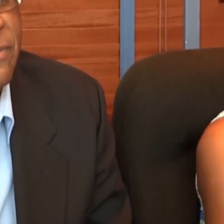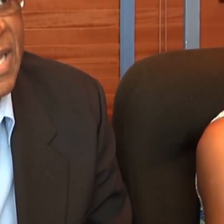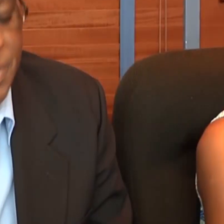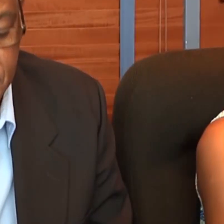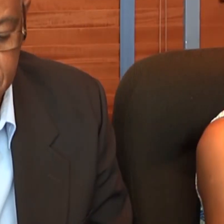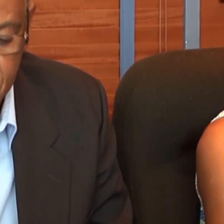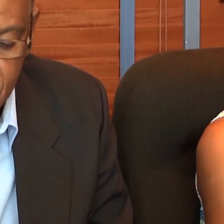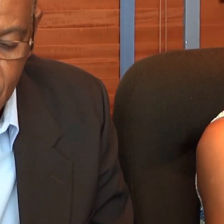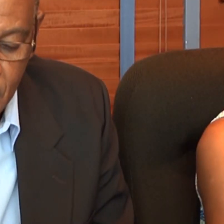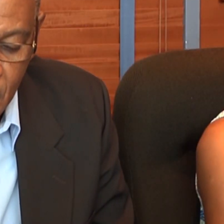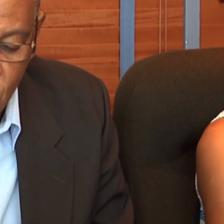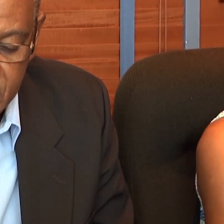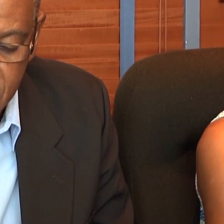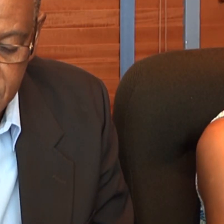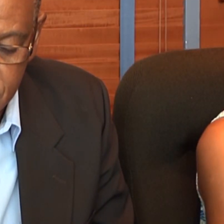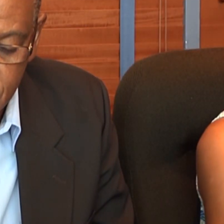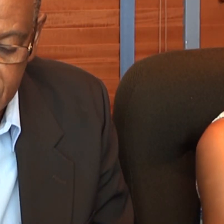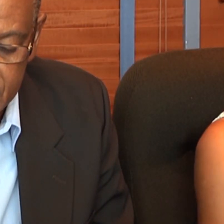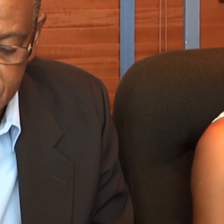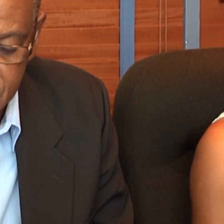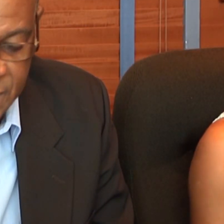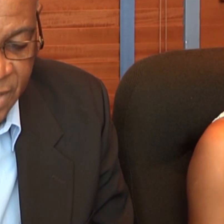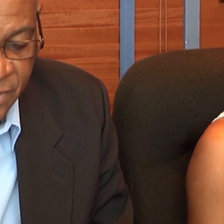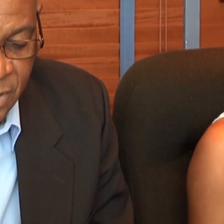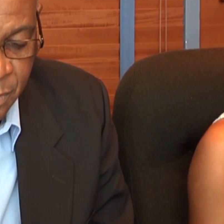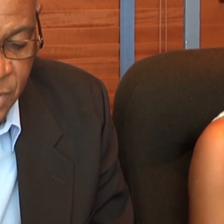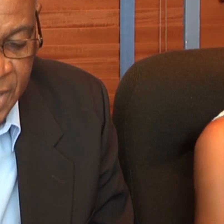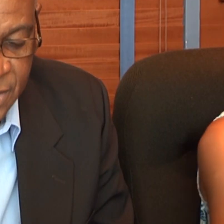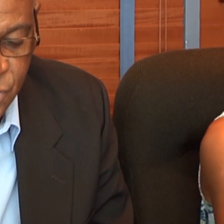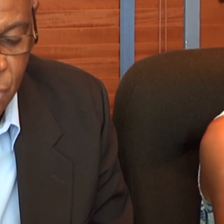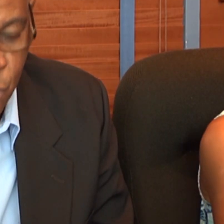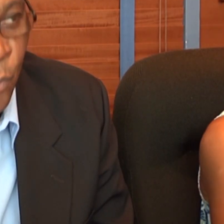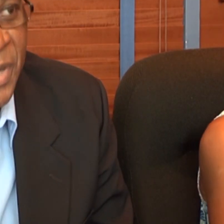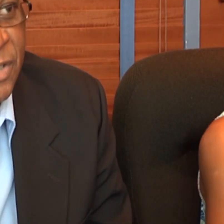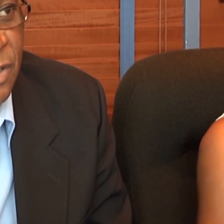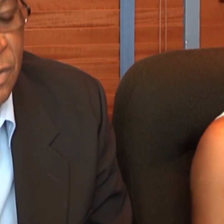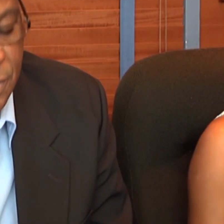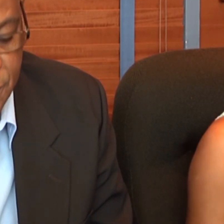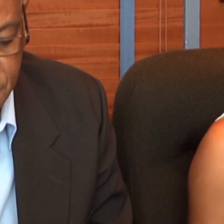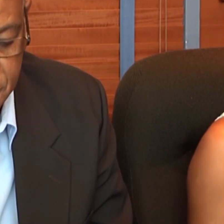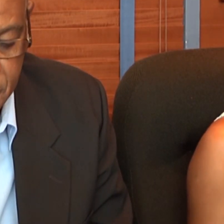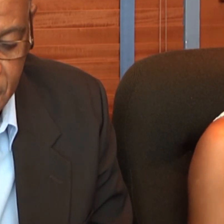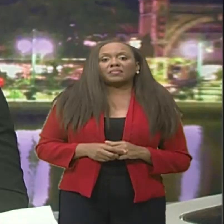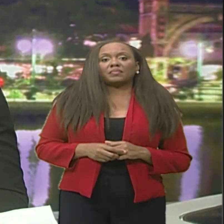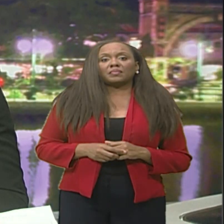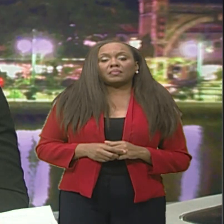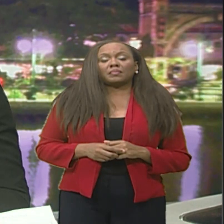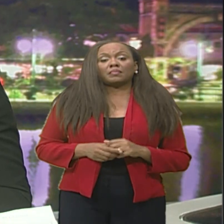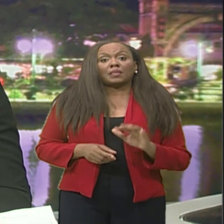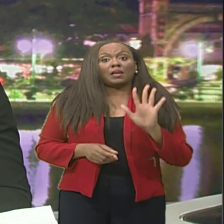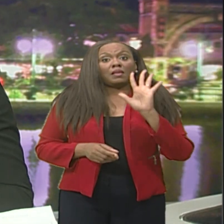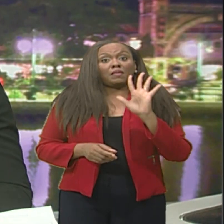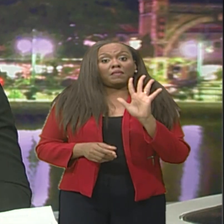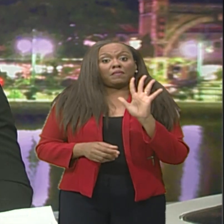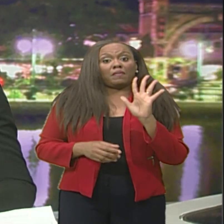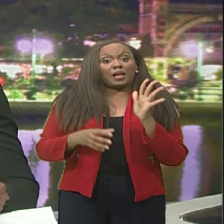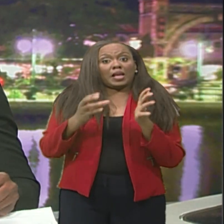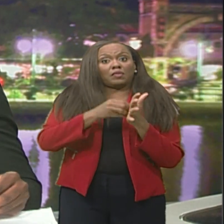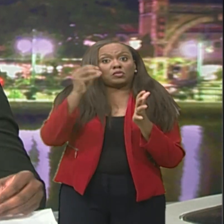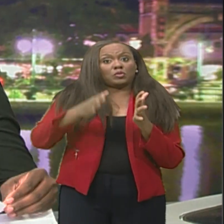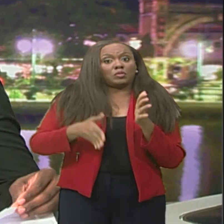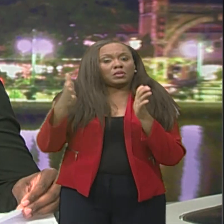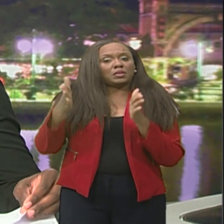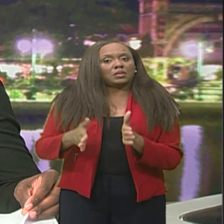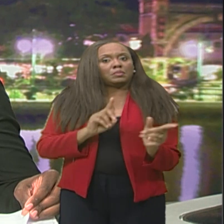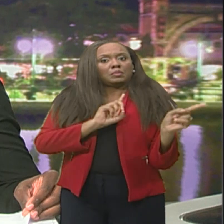small investment when considered against the significant potential returns. 5 students will be heading